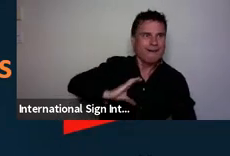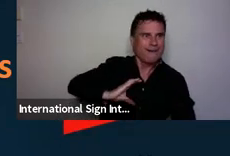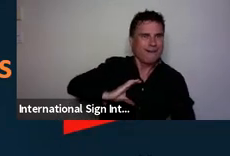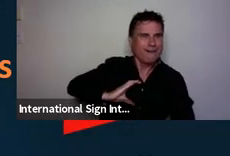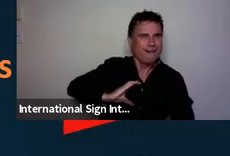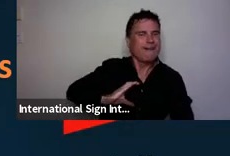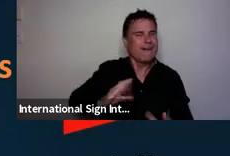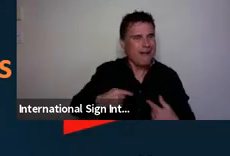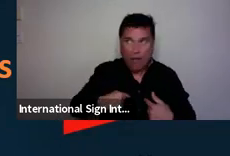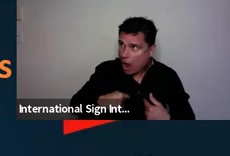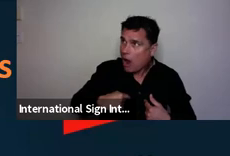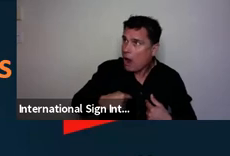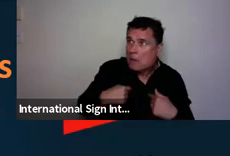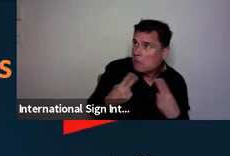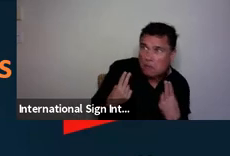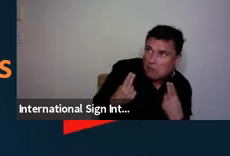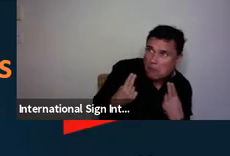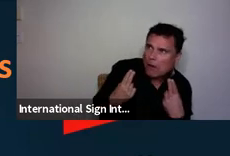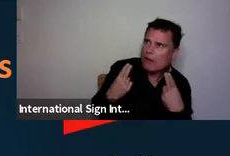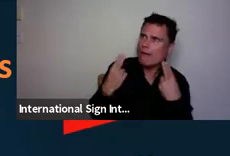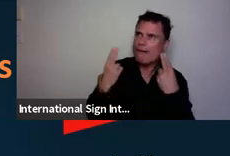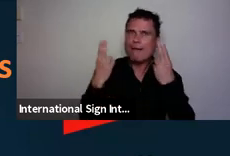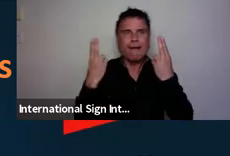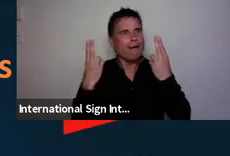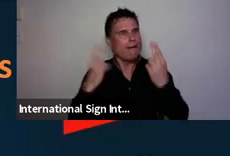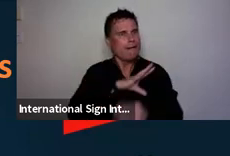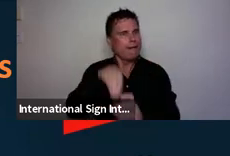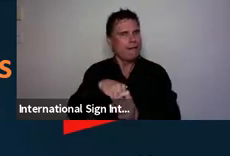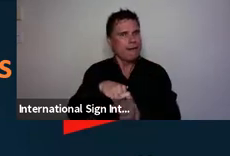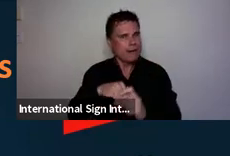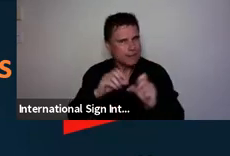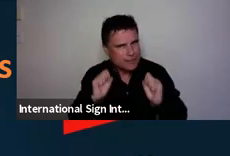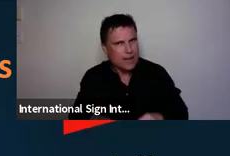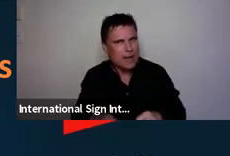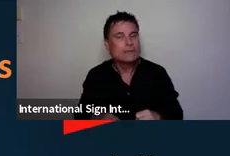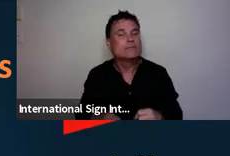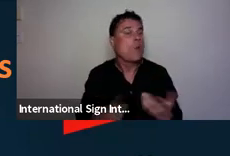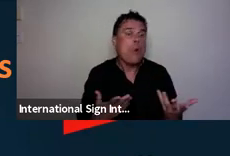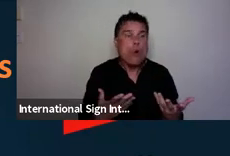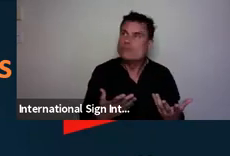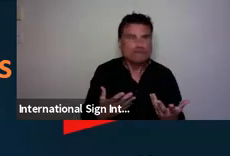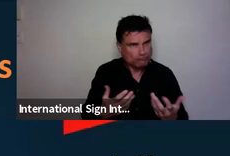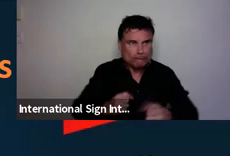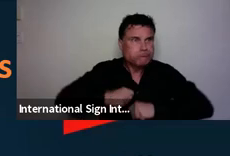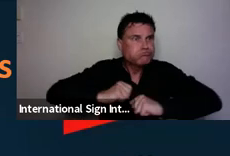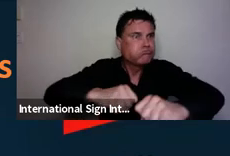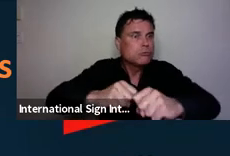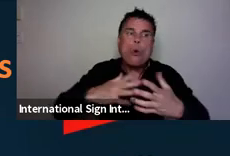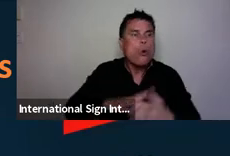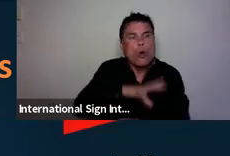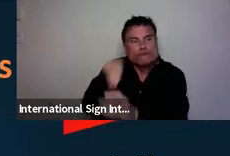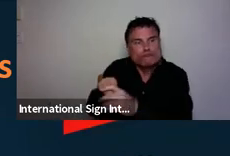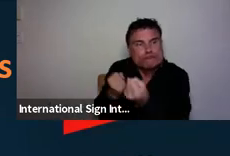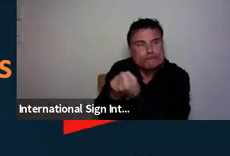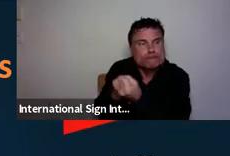this COVID, but also any other crises and for building back better. This next point is really important, and it's